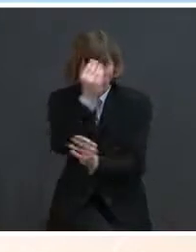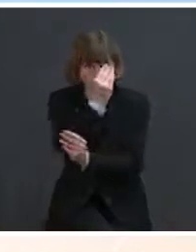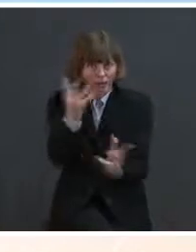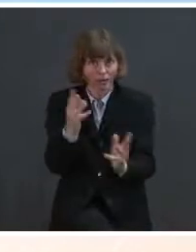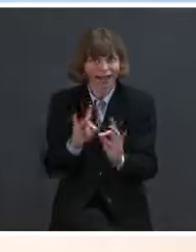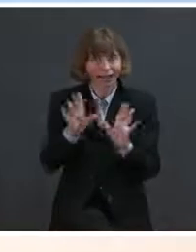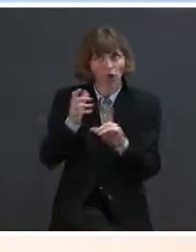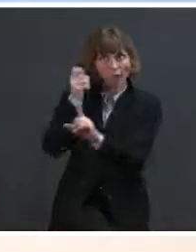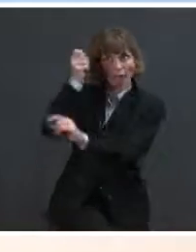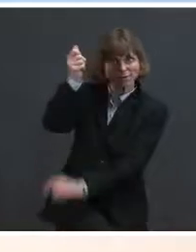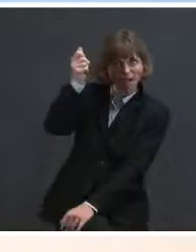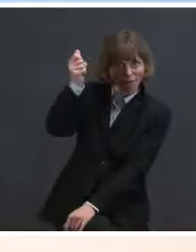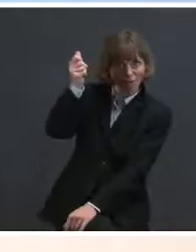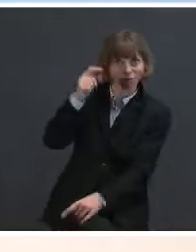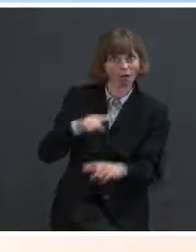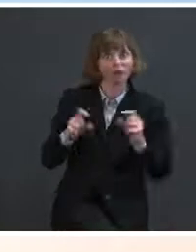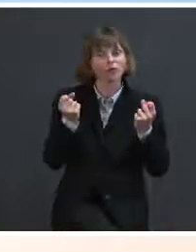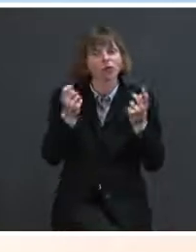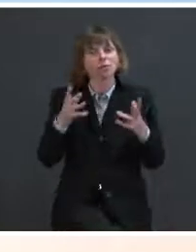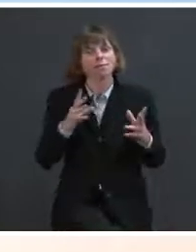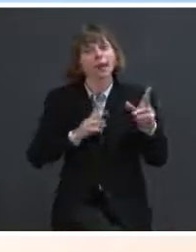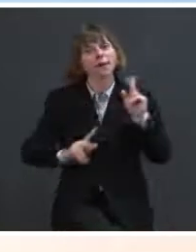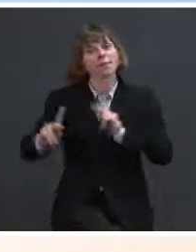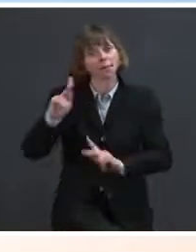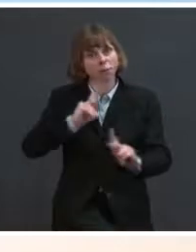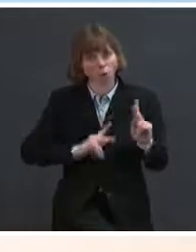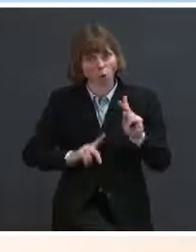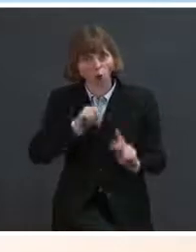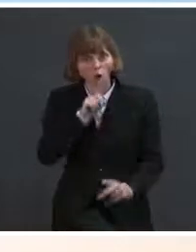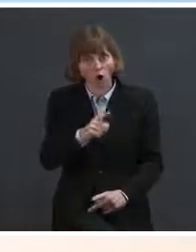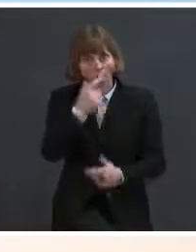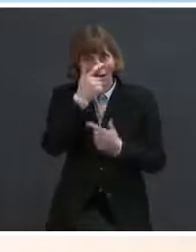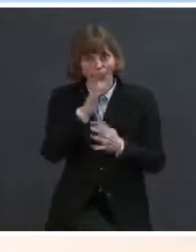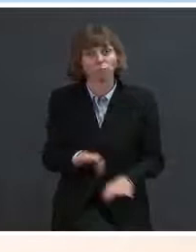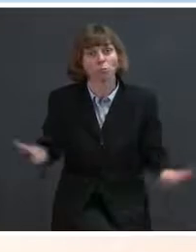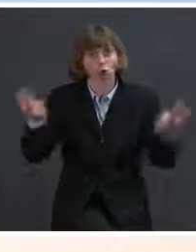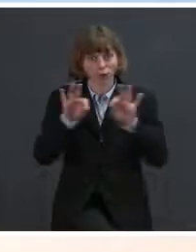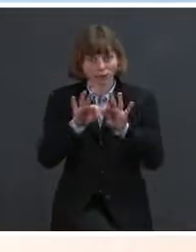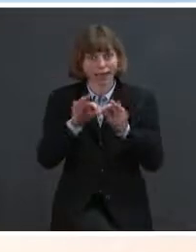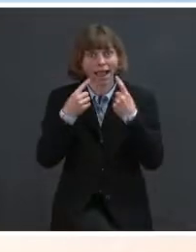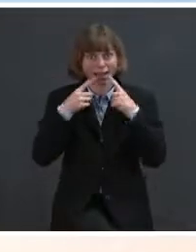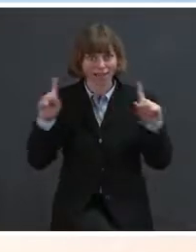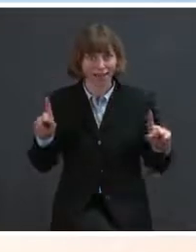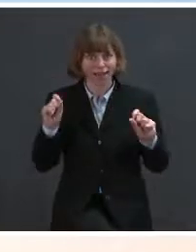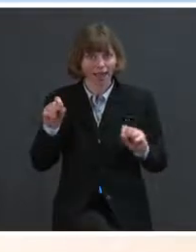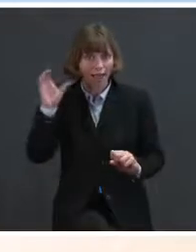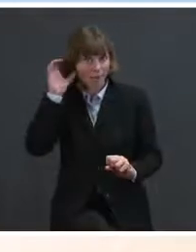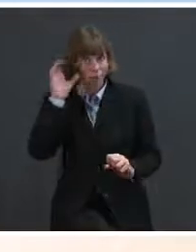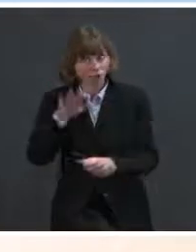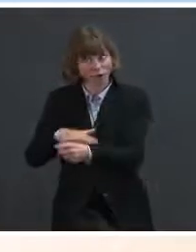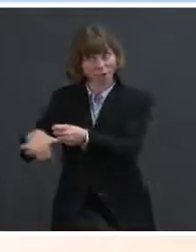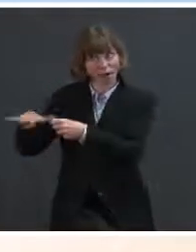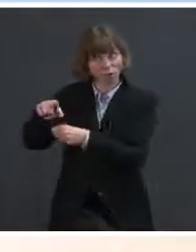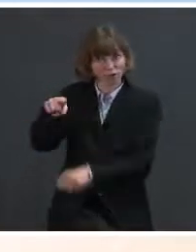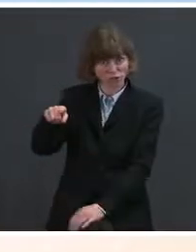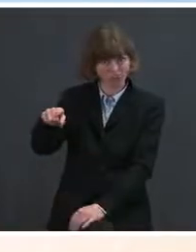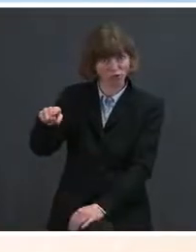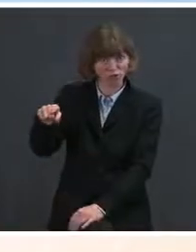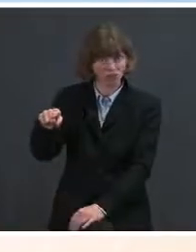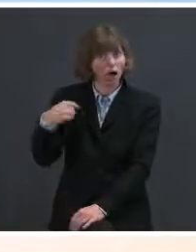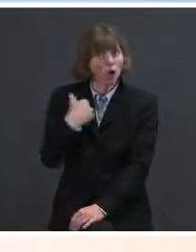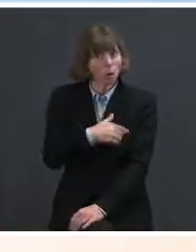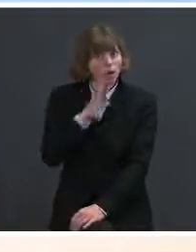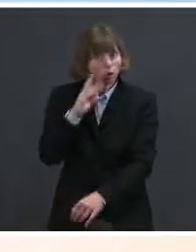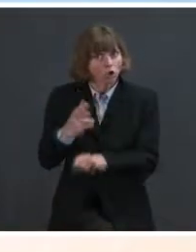himself, but that there are a number of voices that are important and effective and can be heard in the region, and that we will certainly use a number